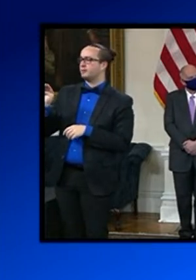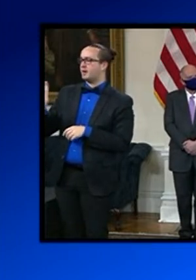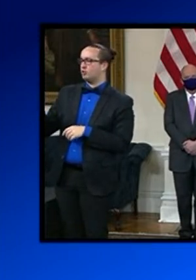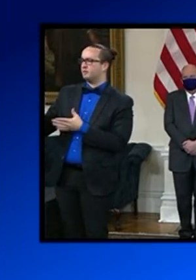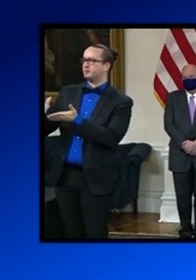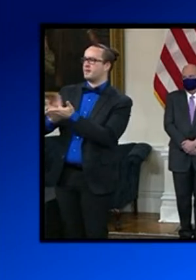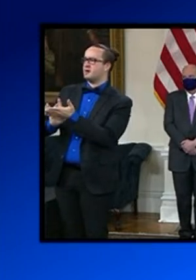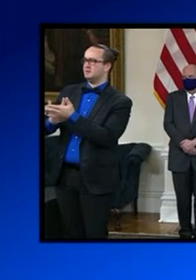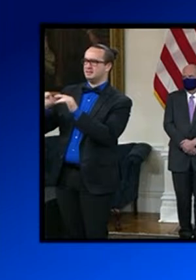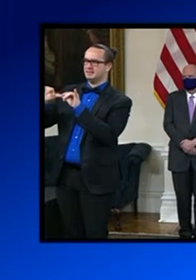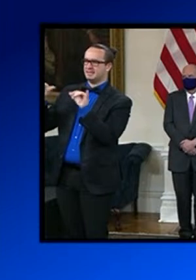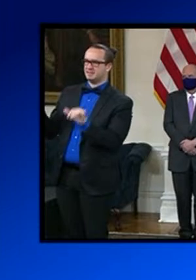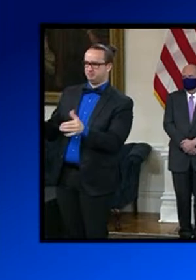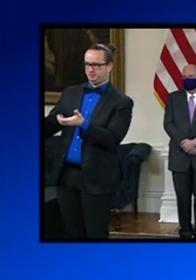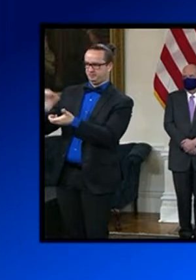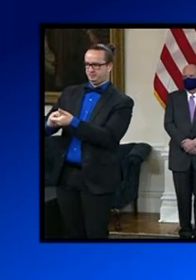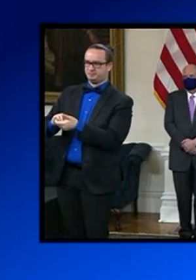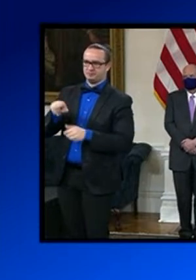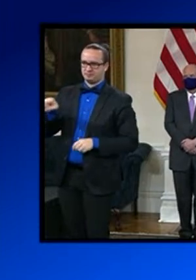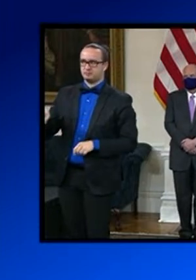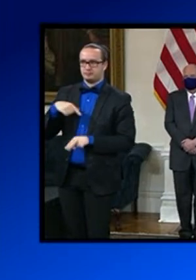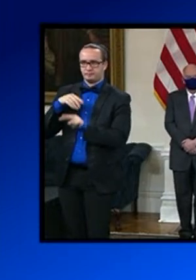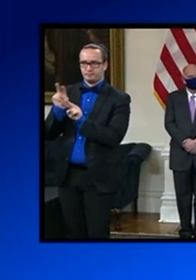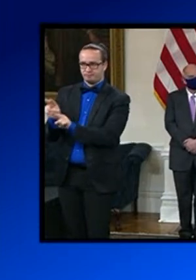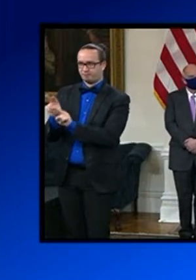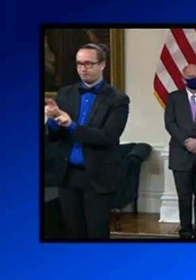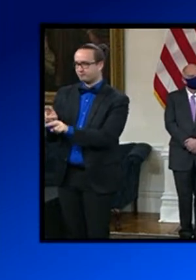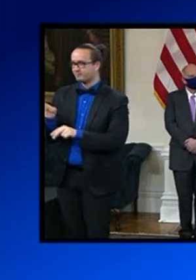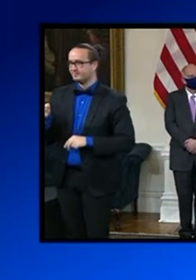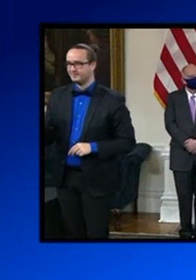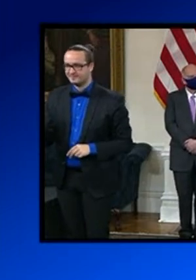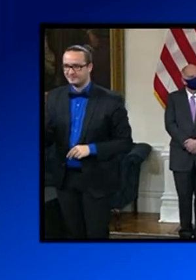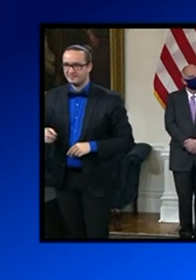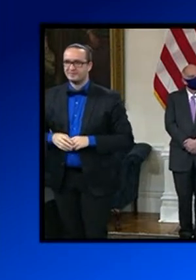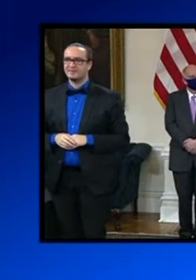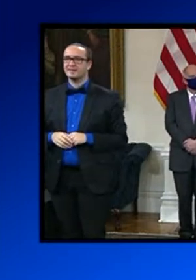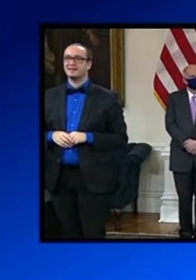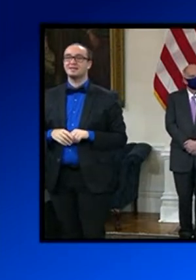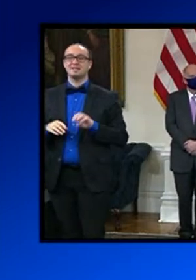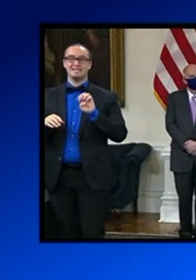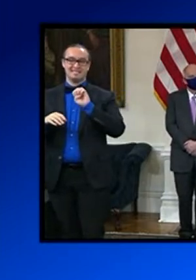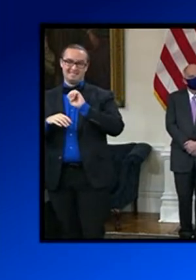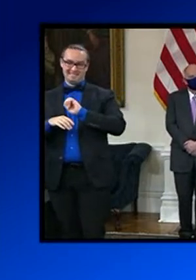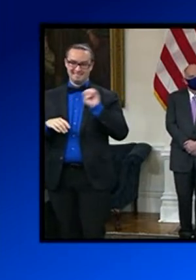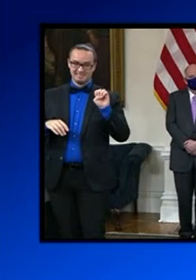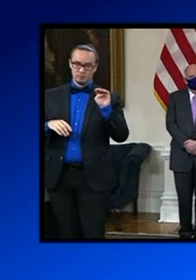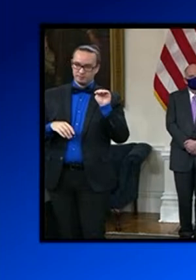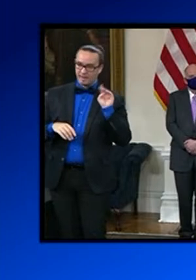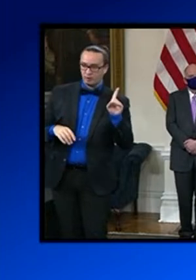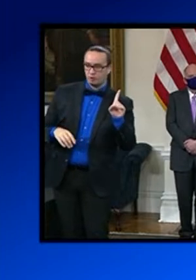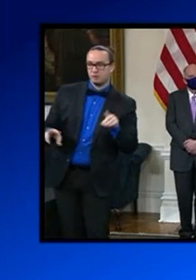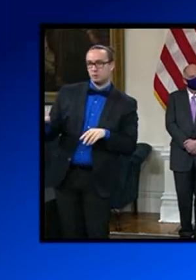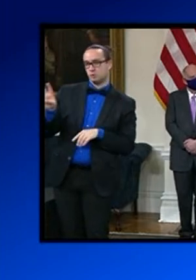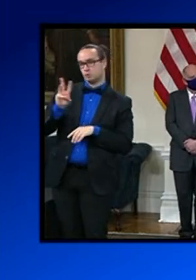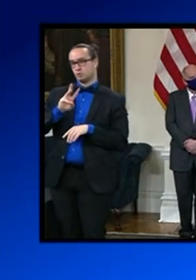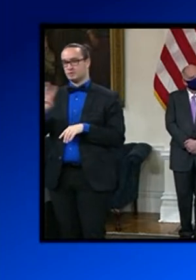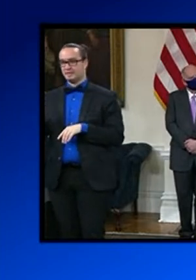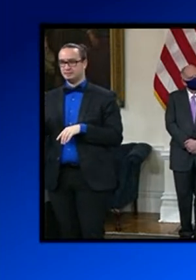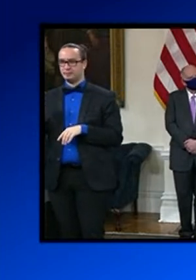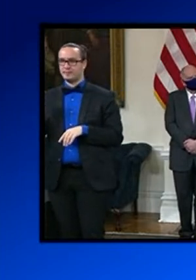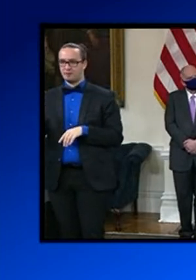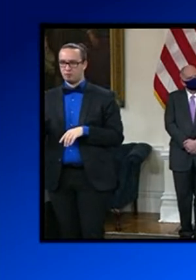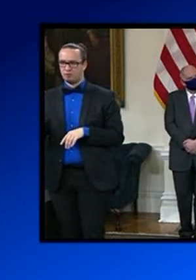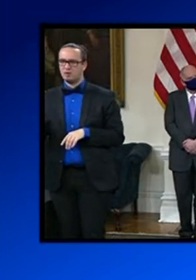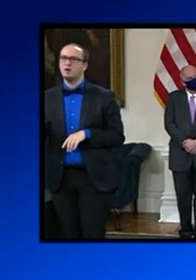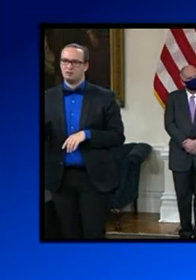We will also launch Mobile Vax on the Eastern Shore and in Western Maryland. We are also looking forward to upcoming site